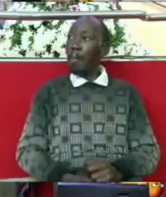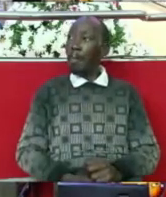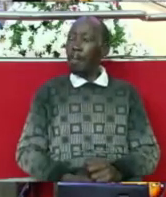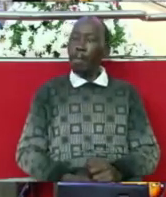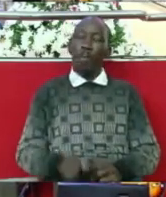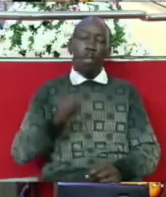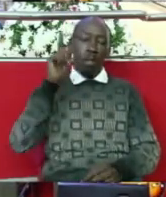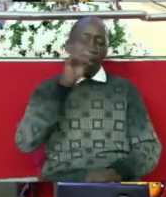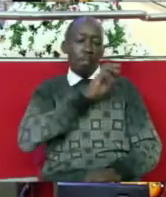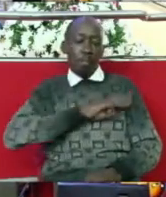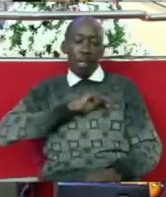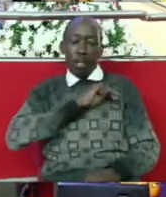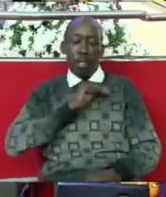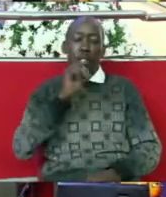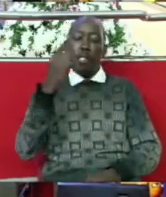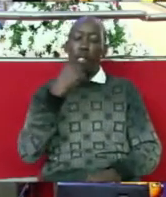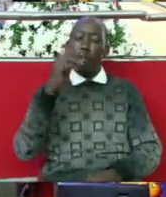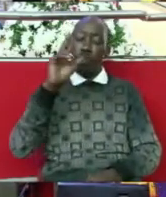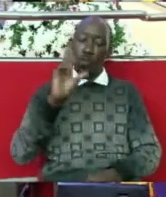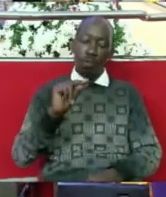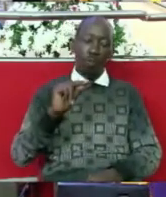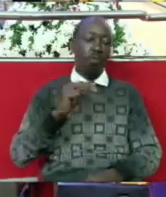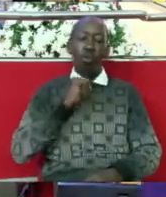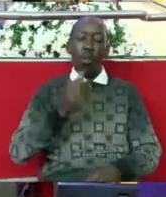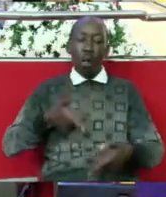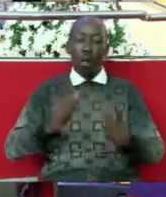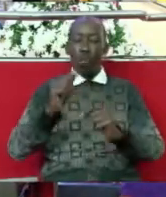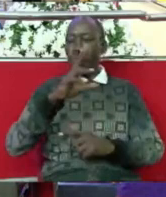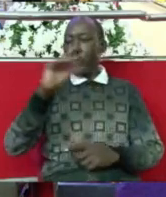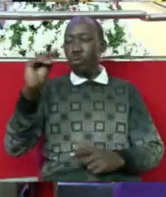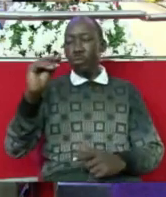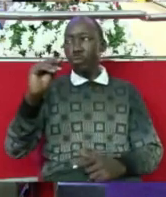His mercy is saying, no, I'm not letting you go.